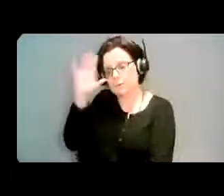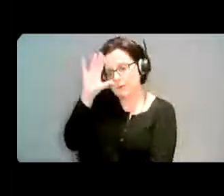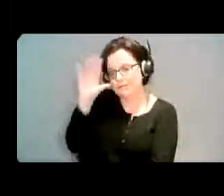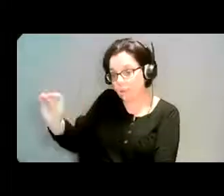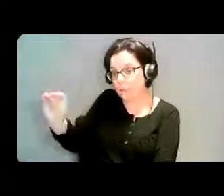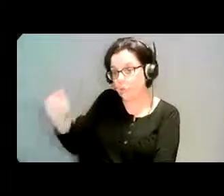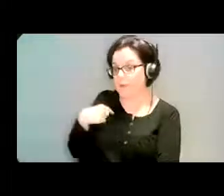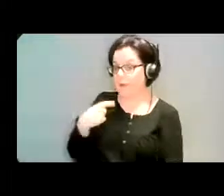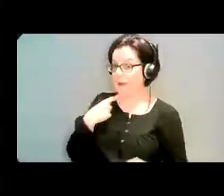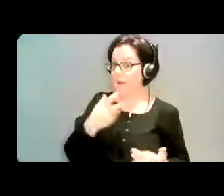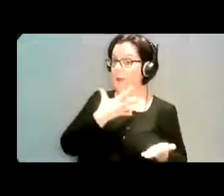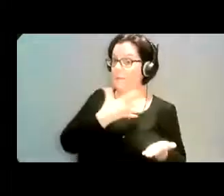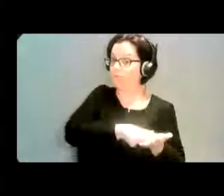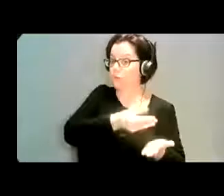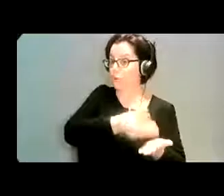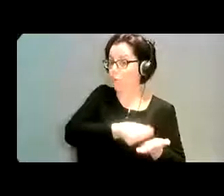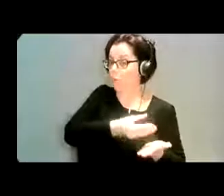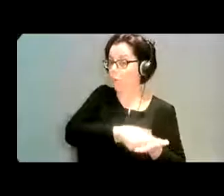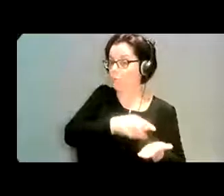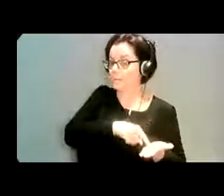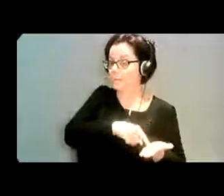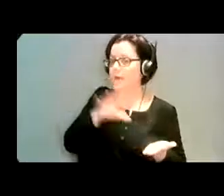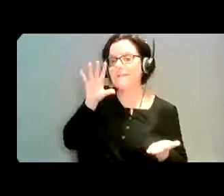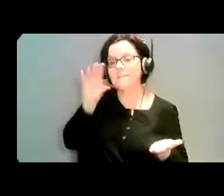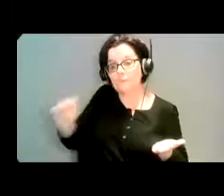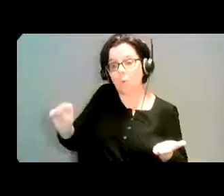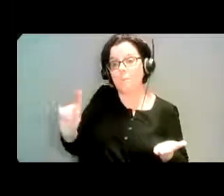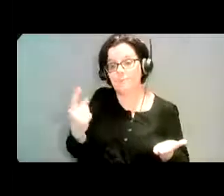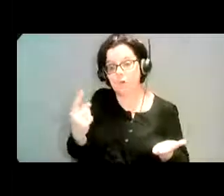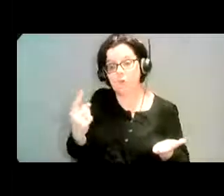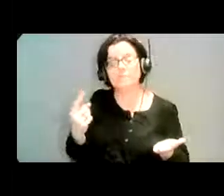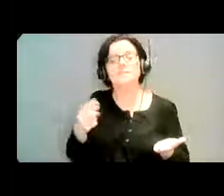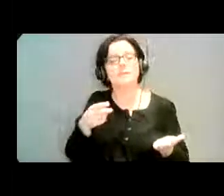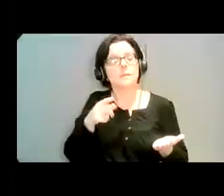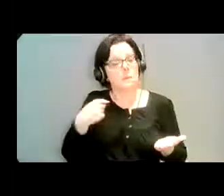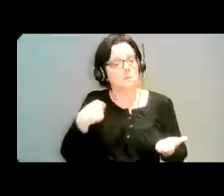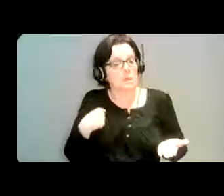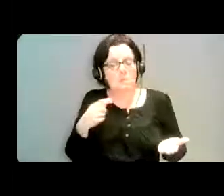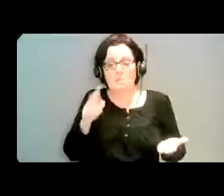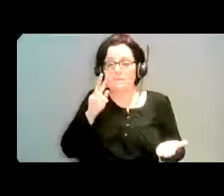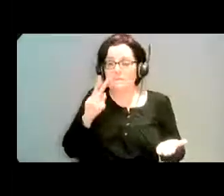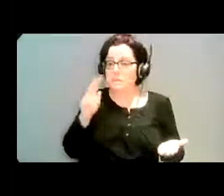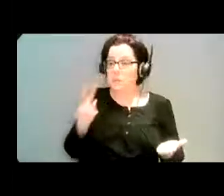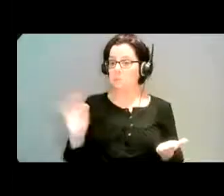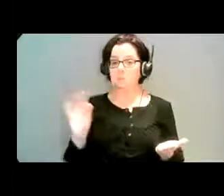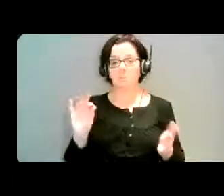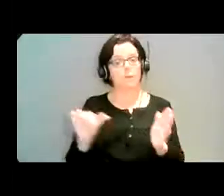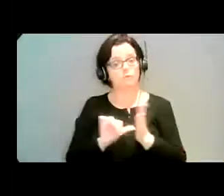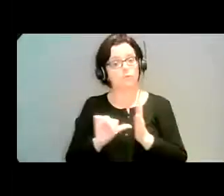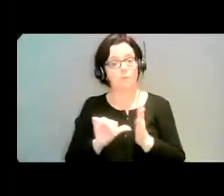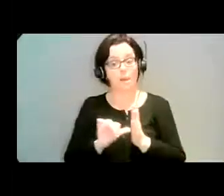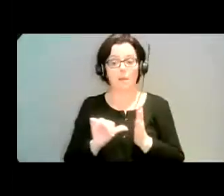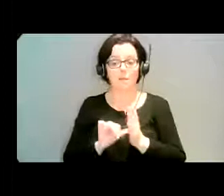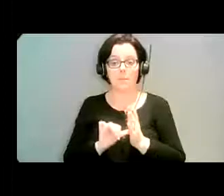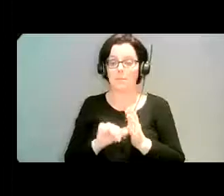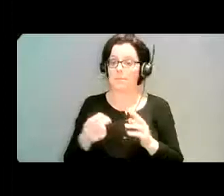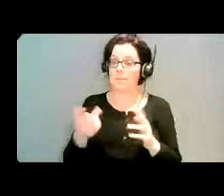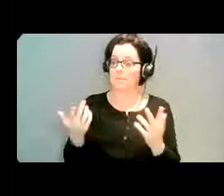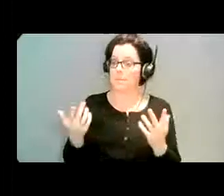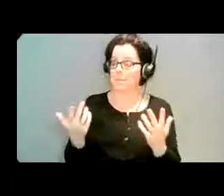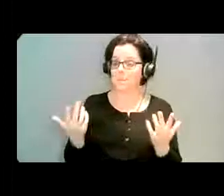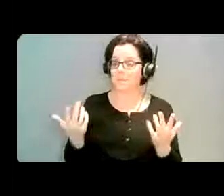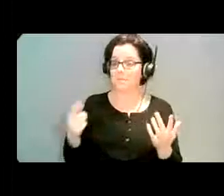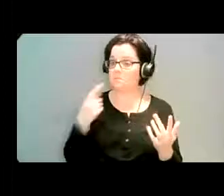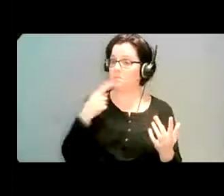actually do not see any reason why they could tell you you can't do that. So and